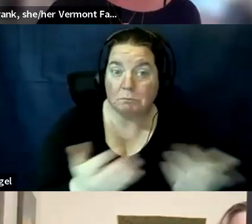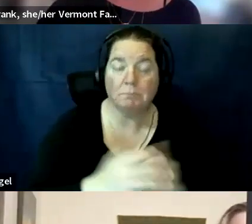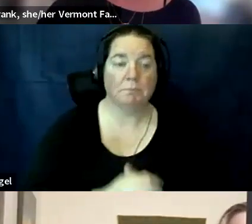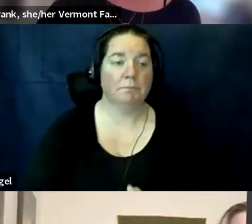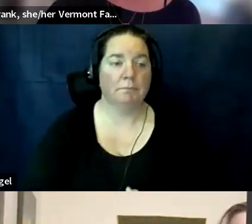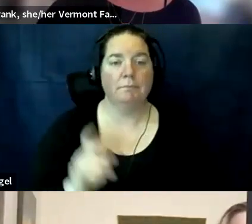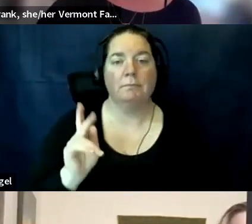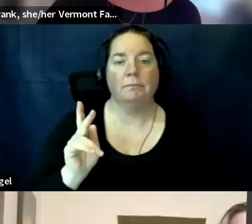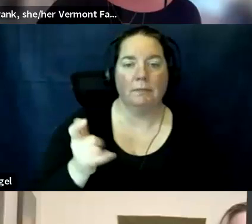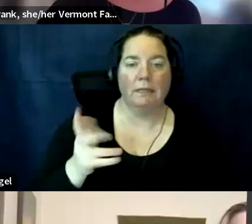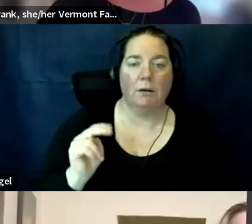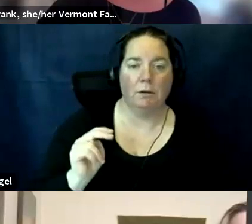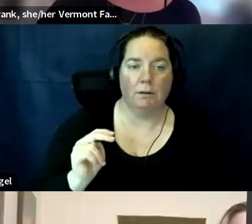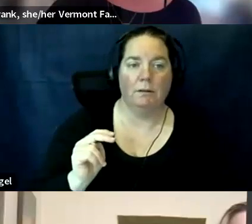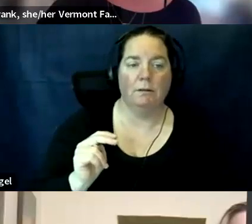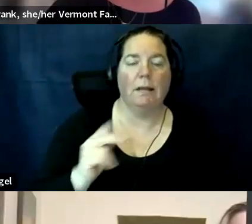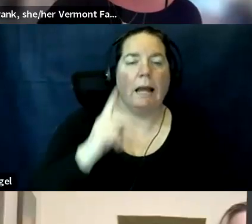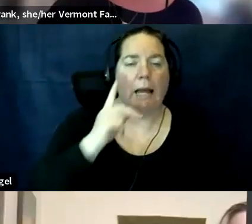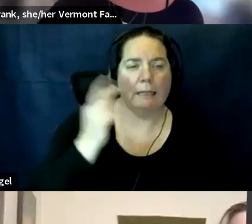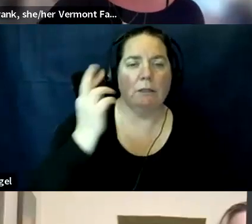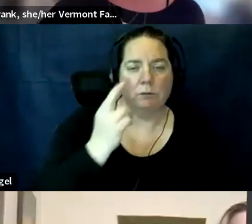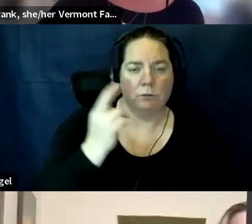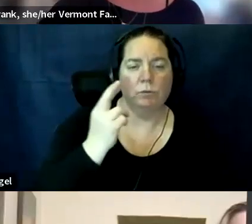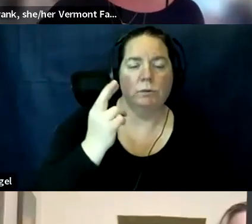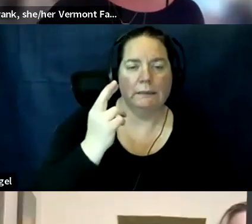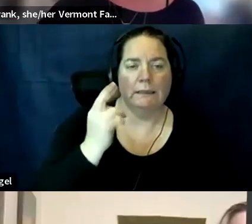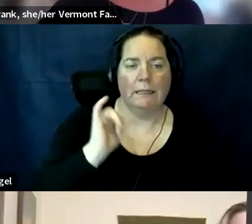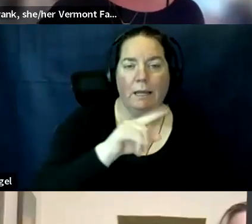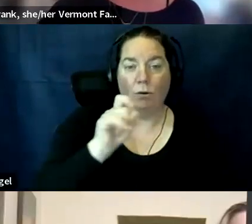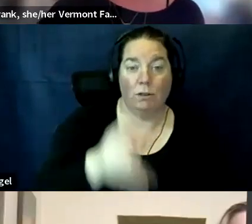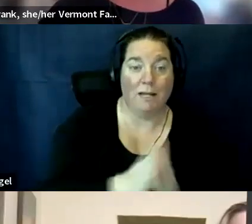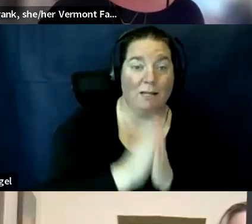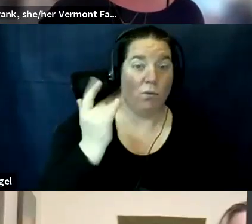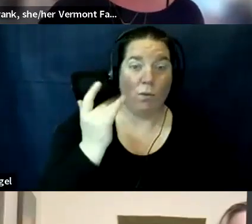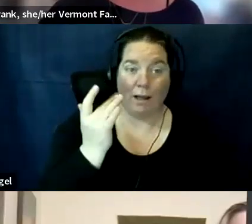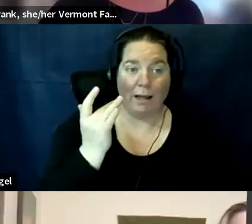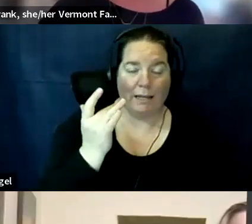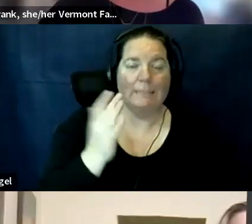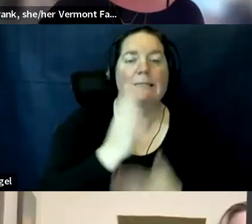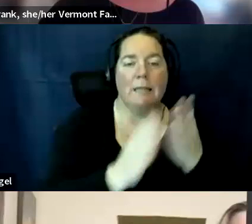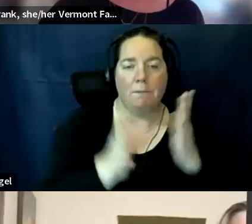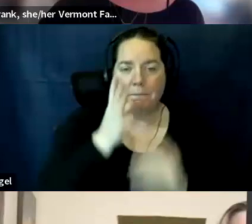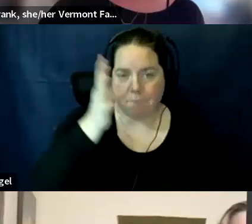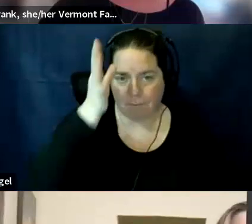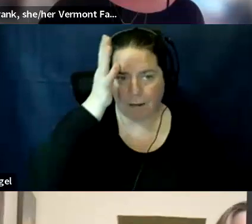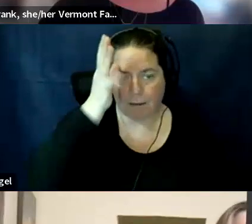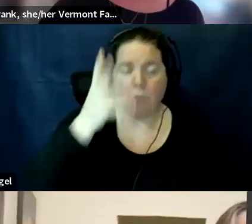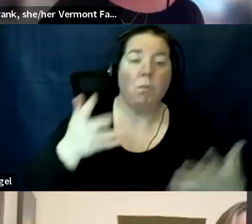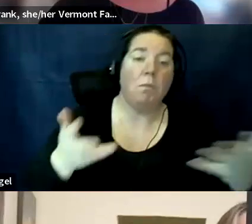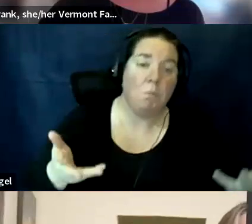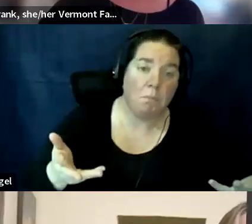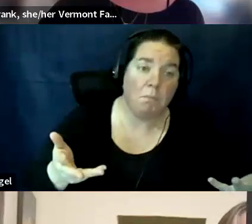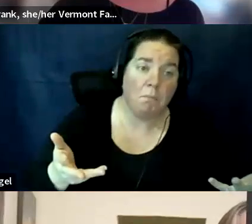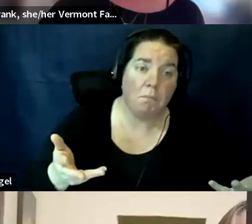Yeah, and I think maybe a reason that the question came up is that we have heard parents say, well,